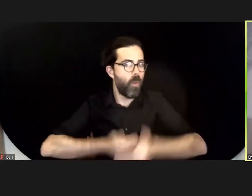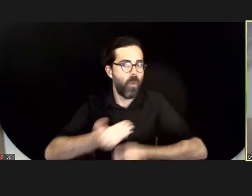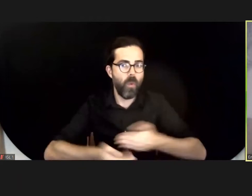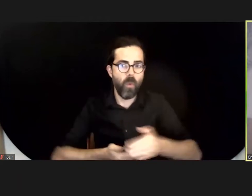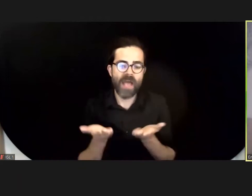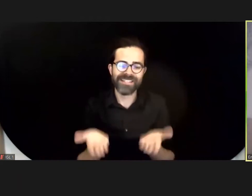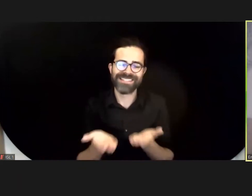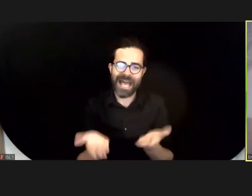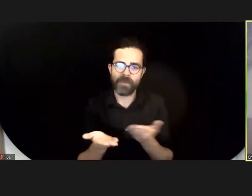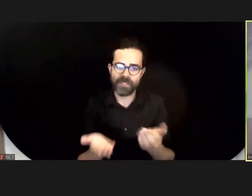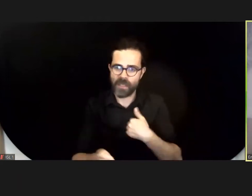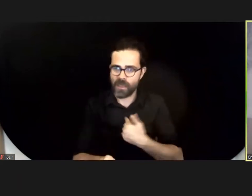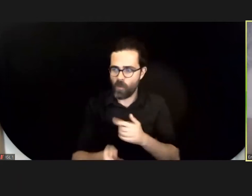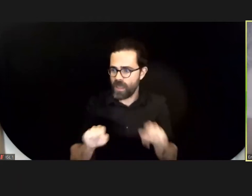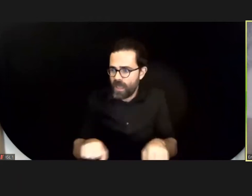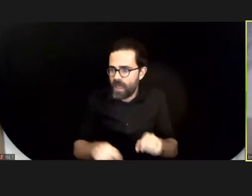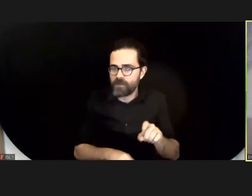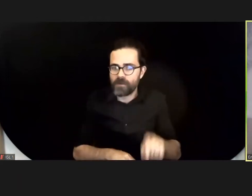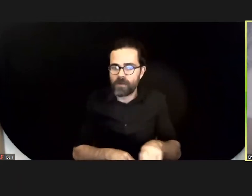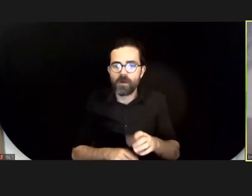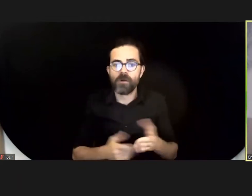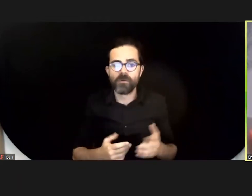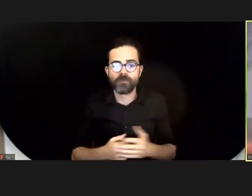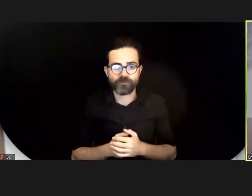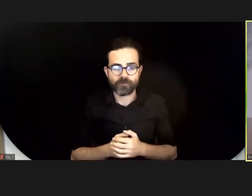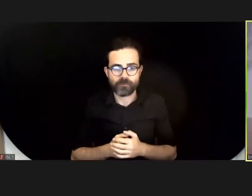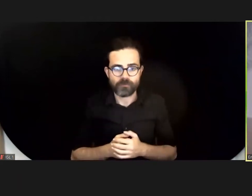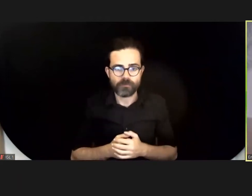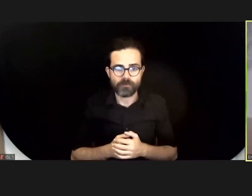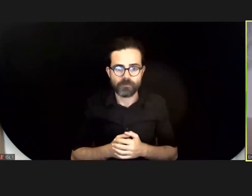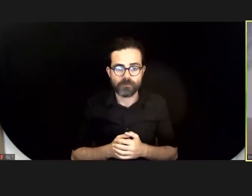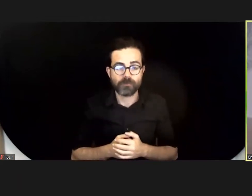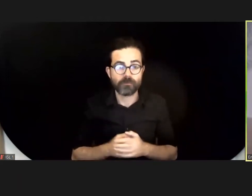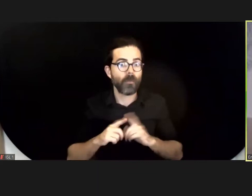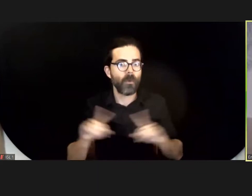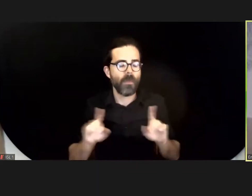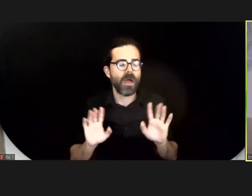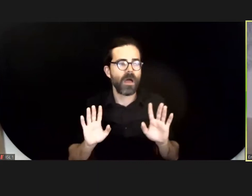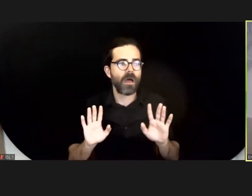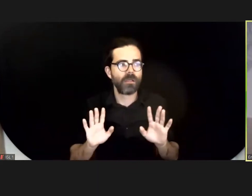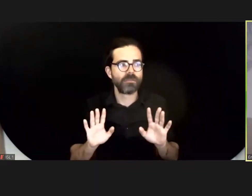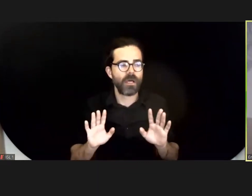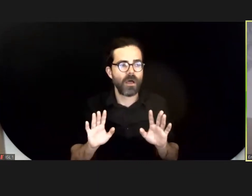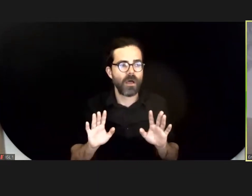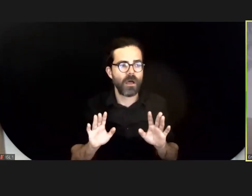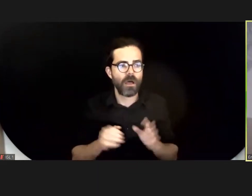online, okay? But we still not have changed our mindset that me, behind the